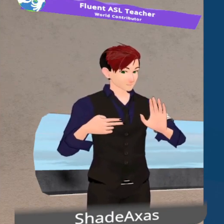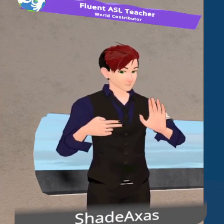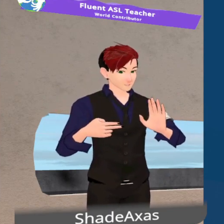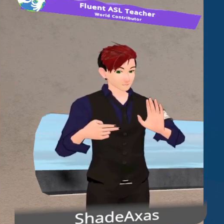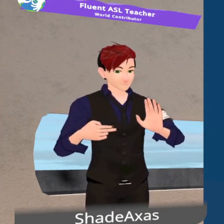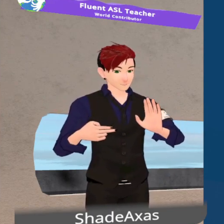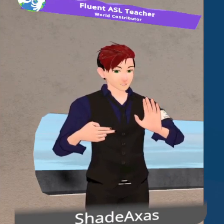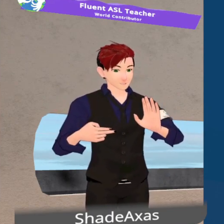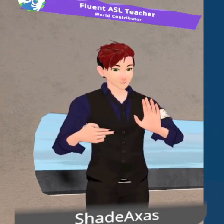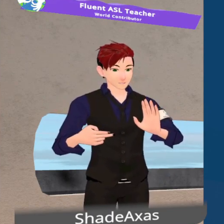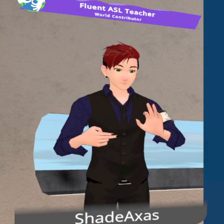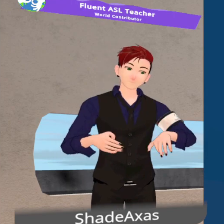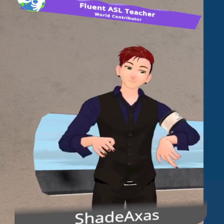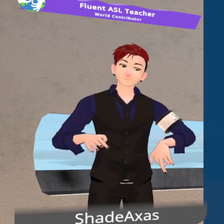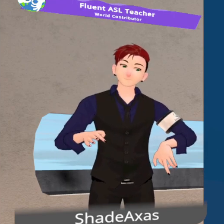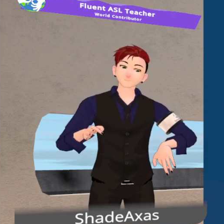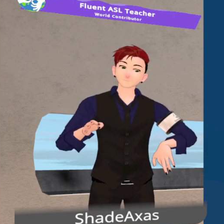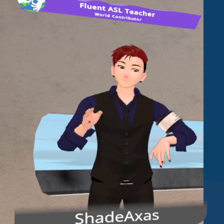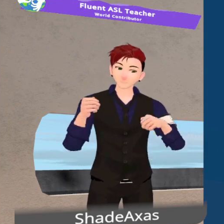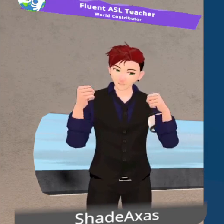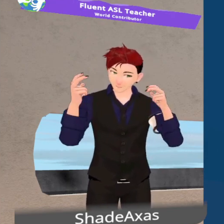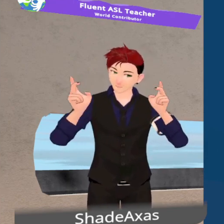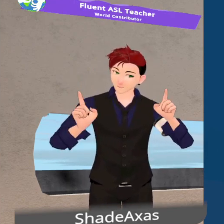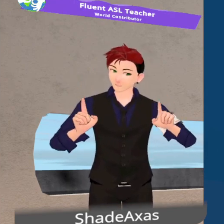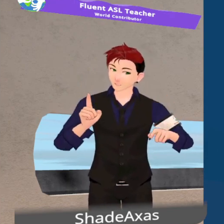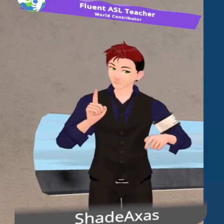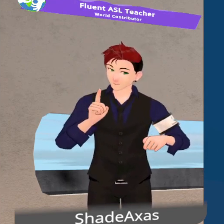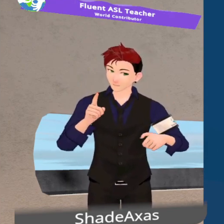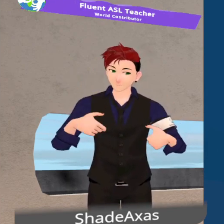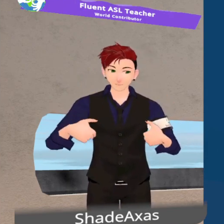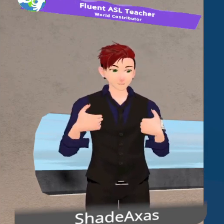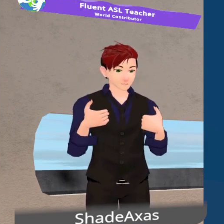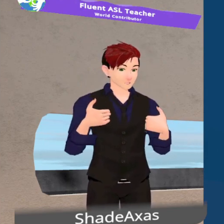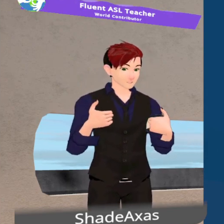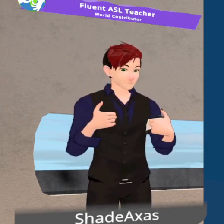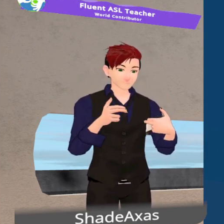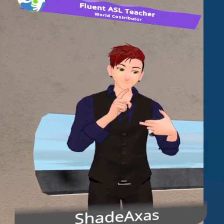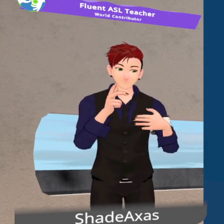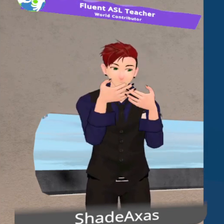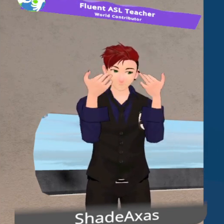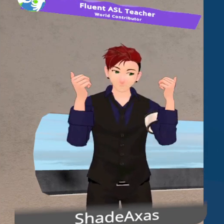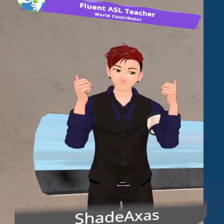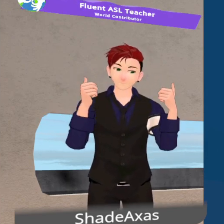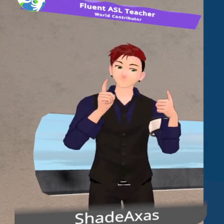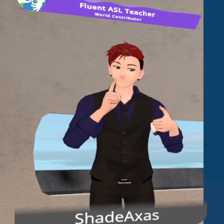clarify that meaning and that label. So a lot of people in VR